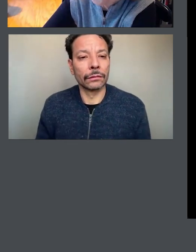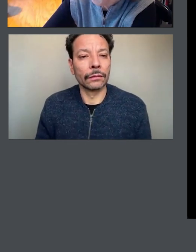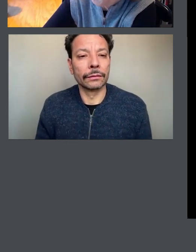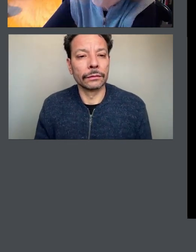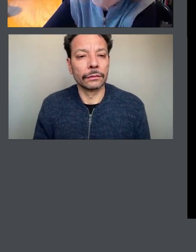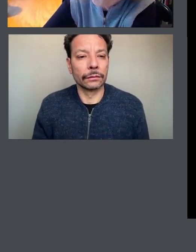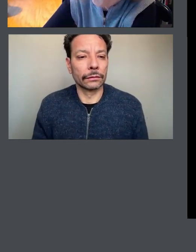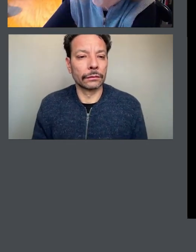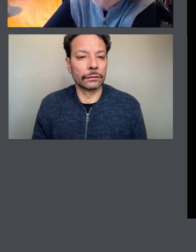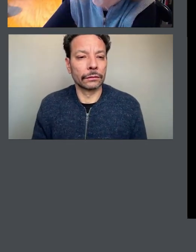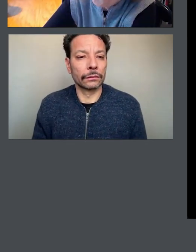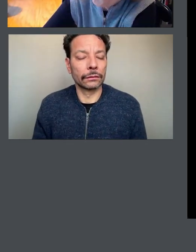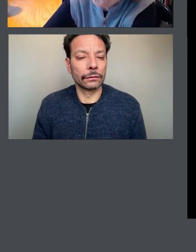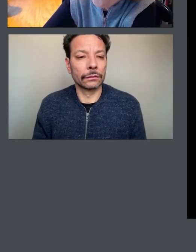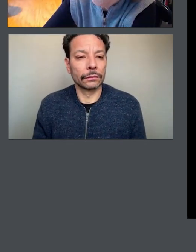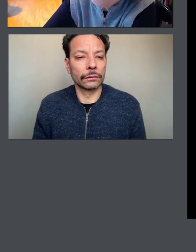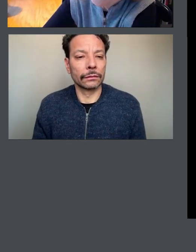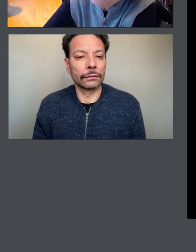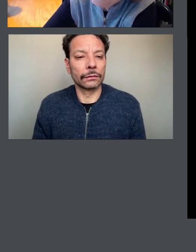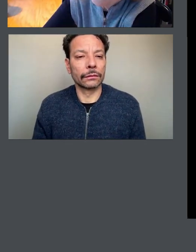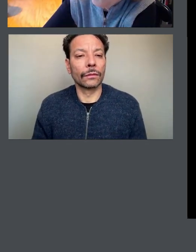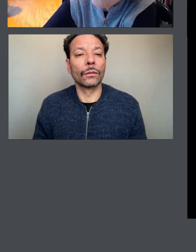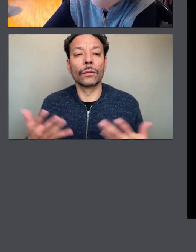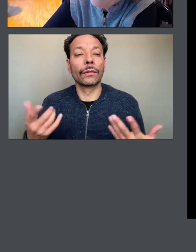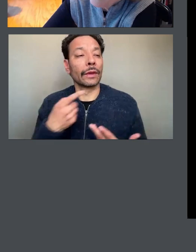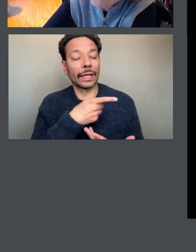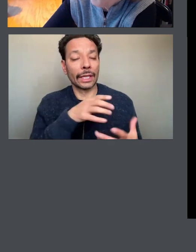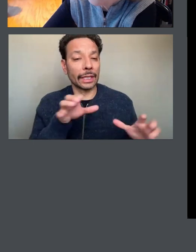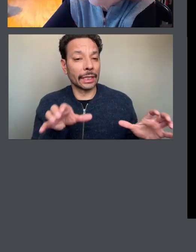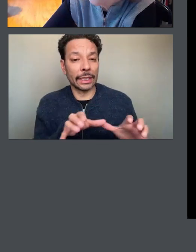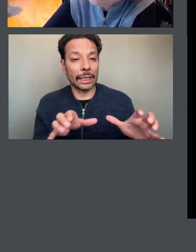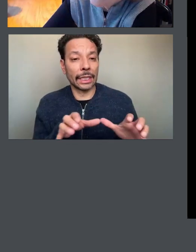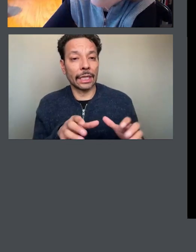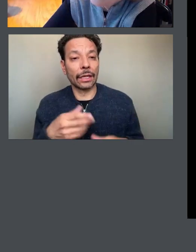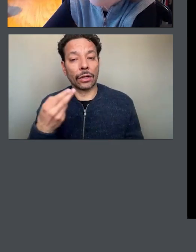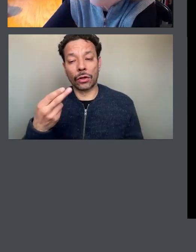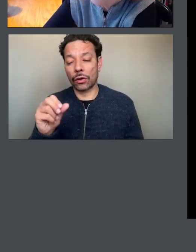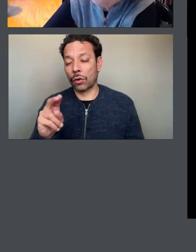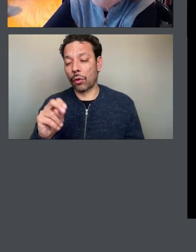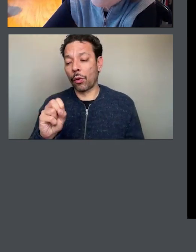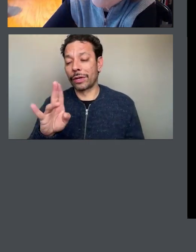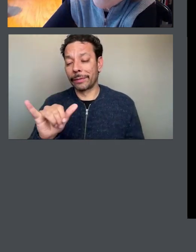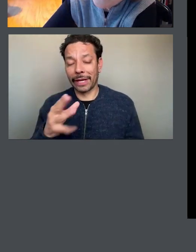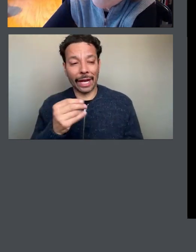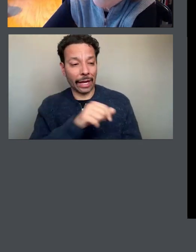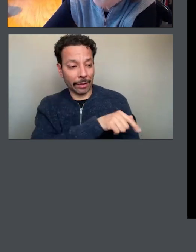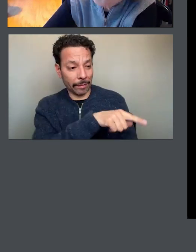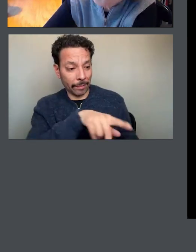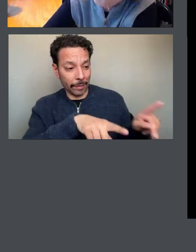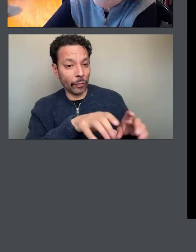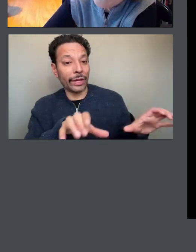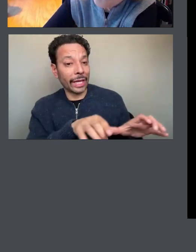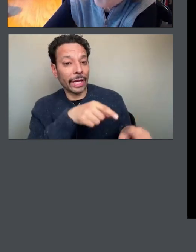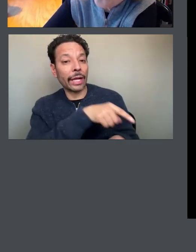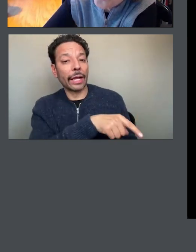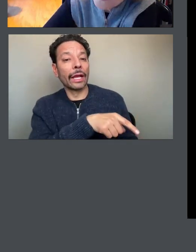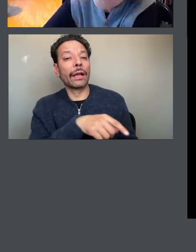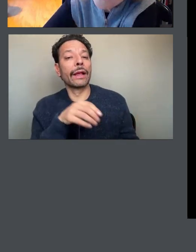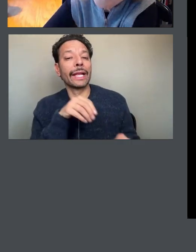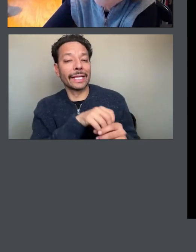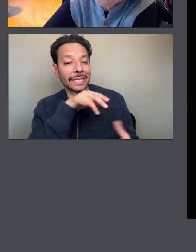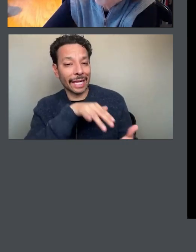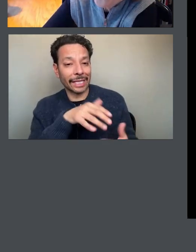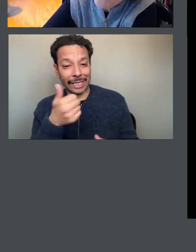So what they did and what Hornsby and his colleagues did for this study is he took 10